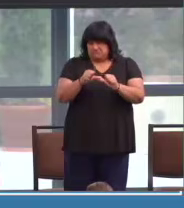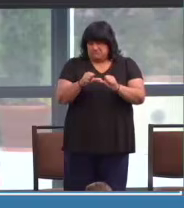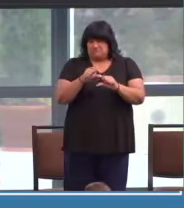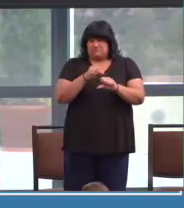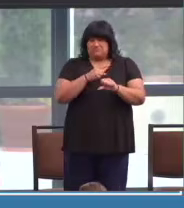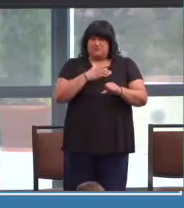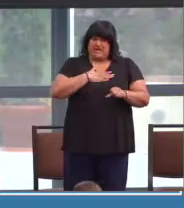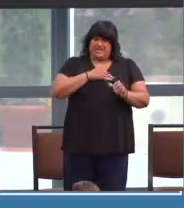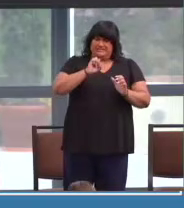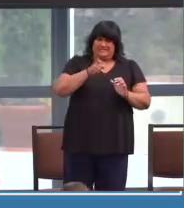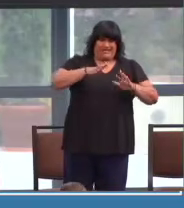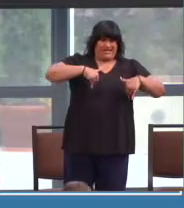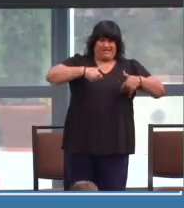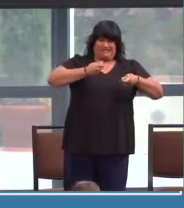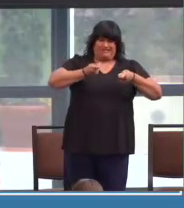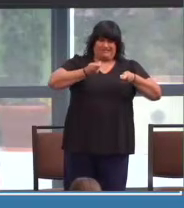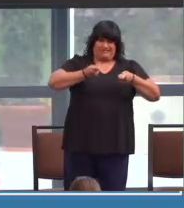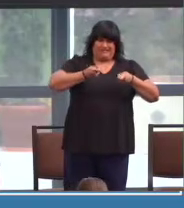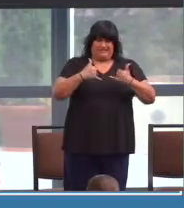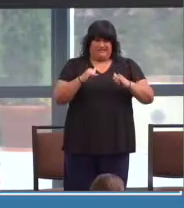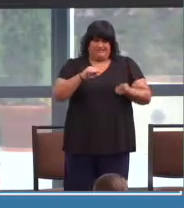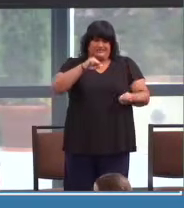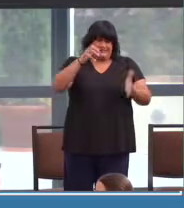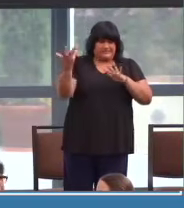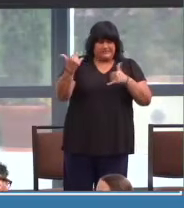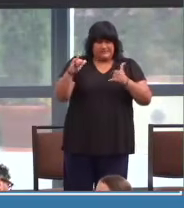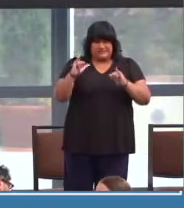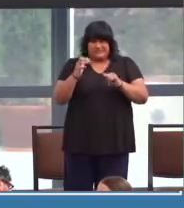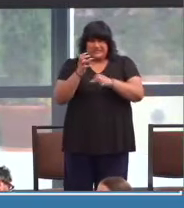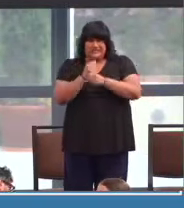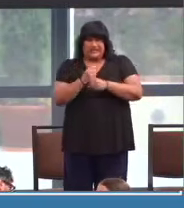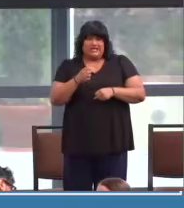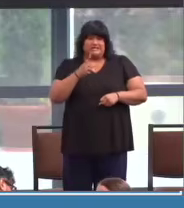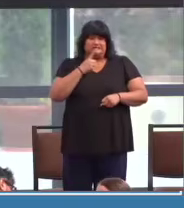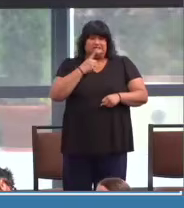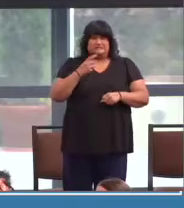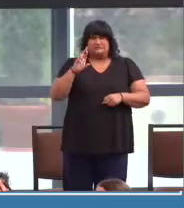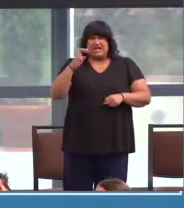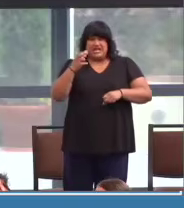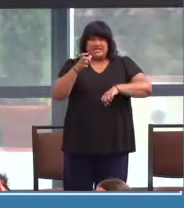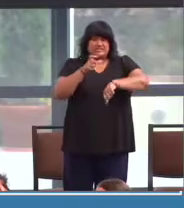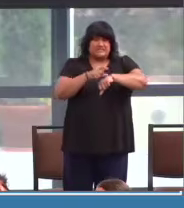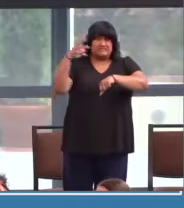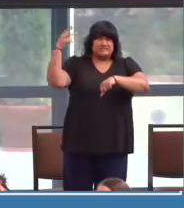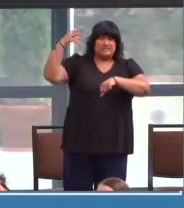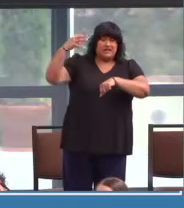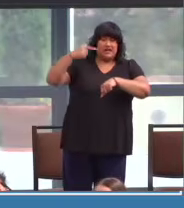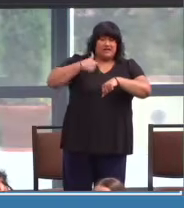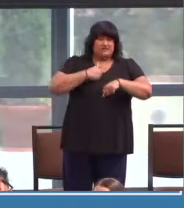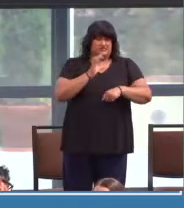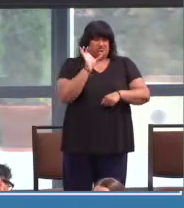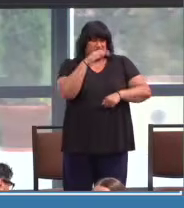controlled. What would you suggest? I still get the mylar rash from the sun. I have extreme fatigue,